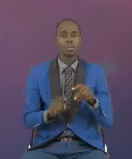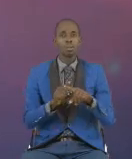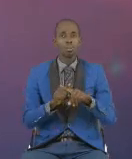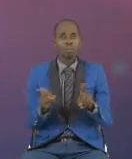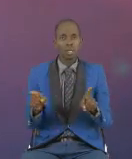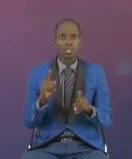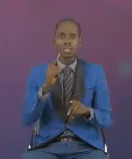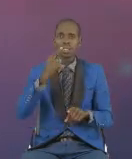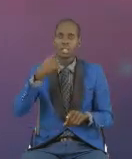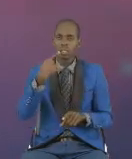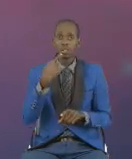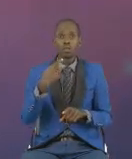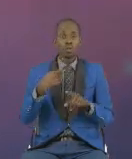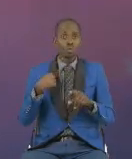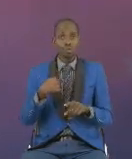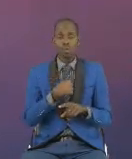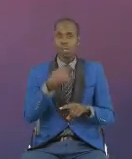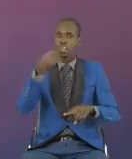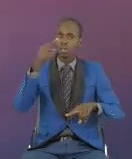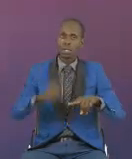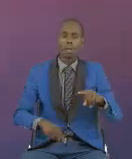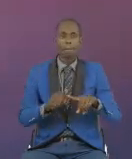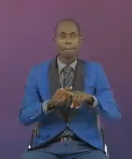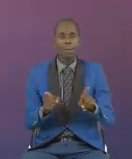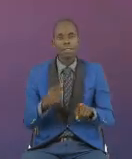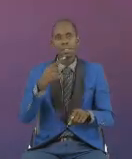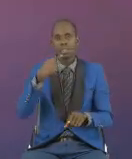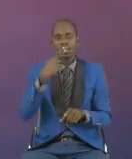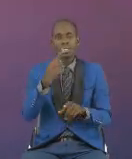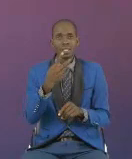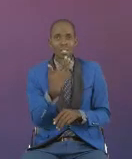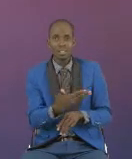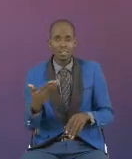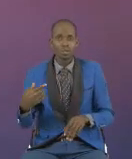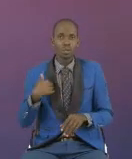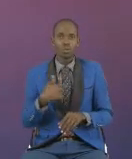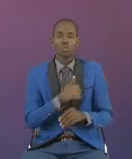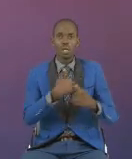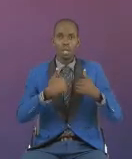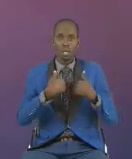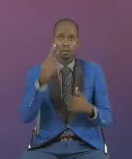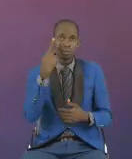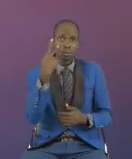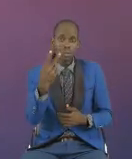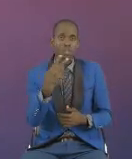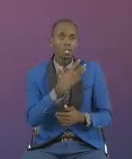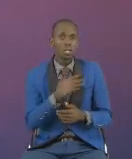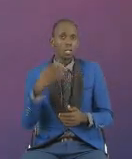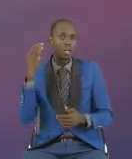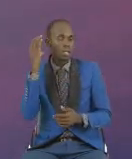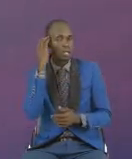We cannot but speak the things which we have seen and heard. Look